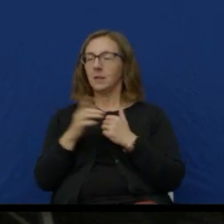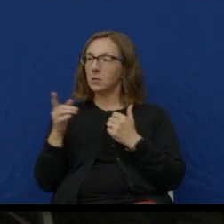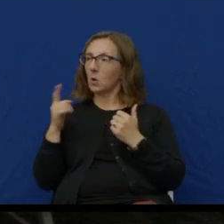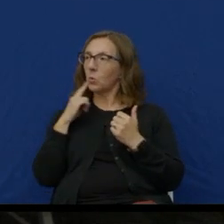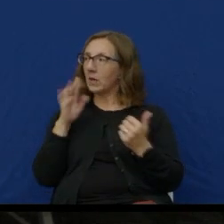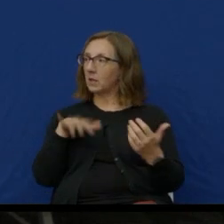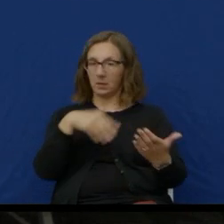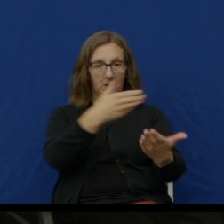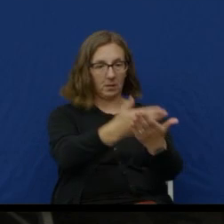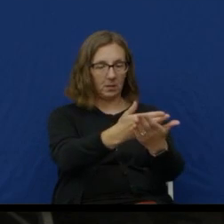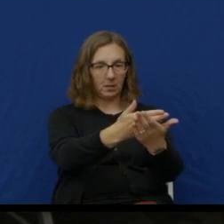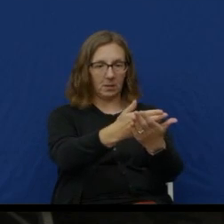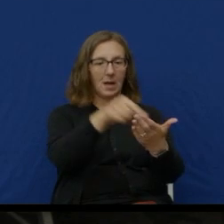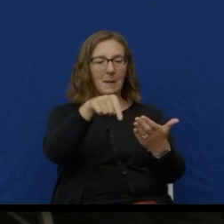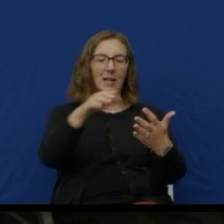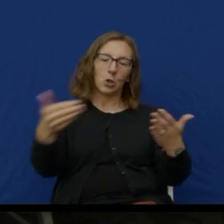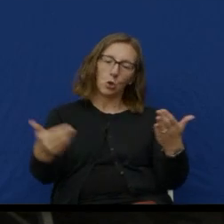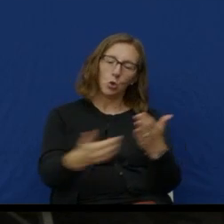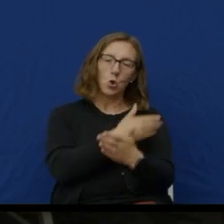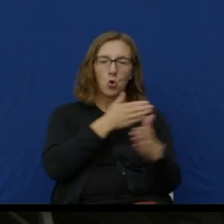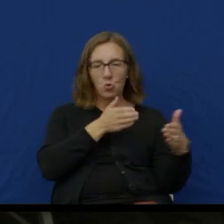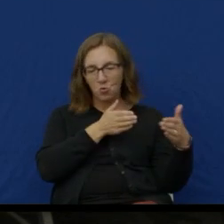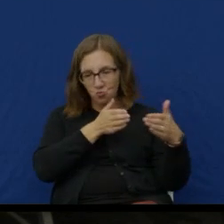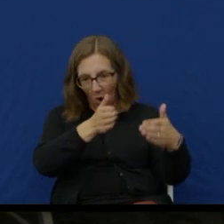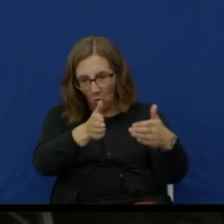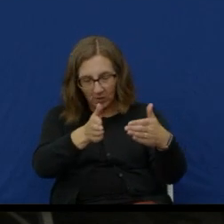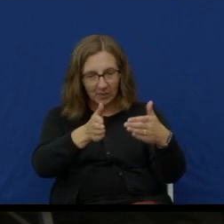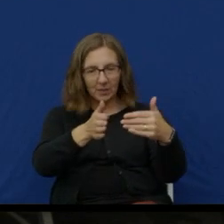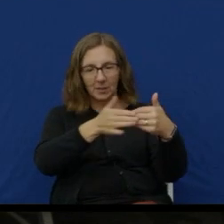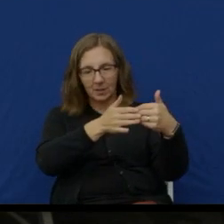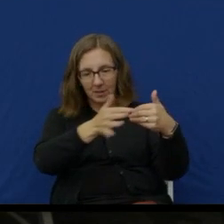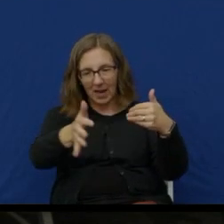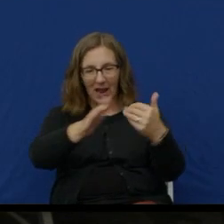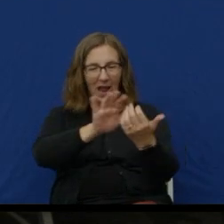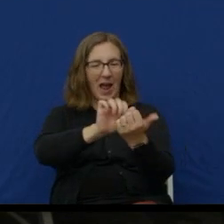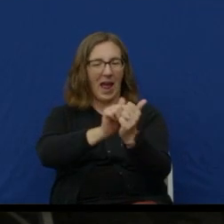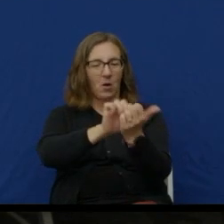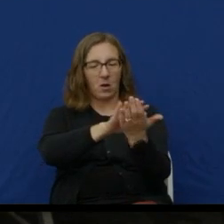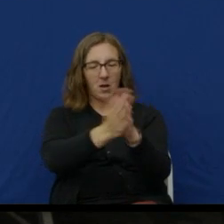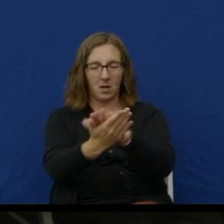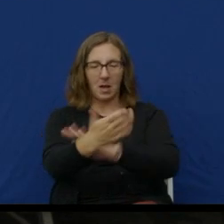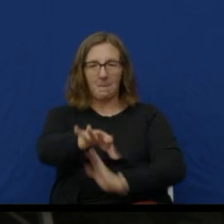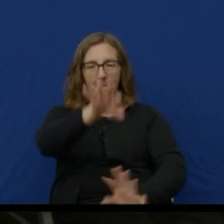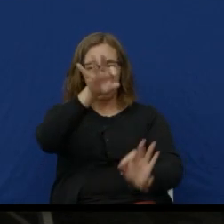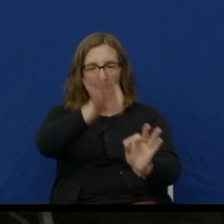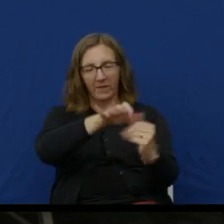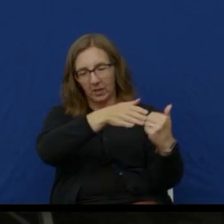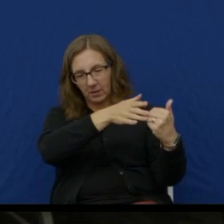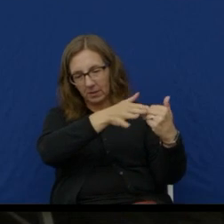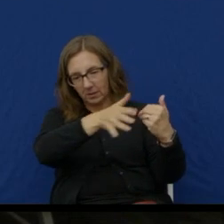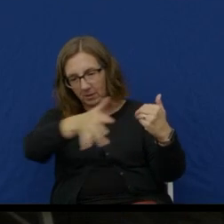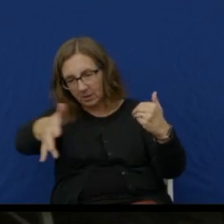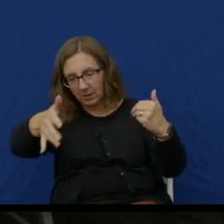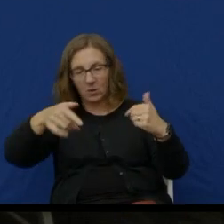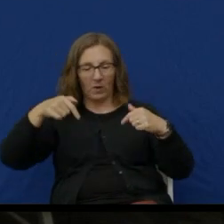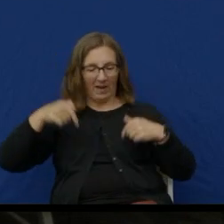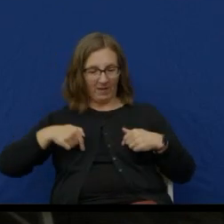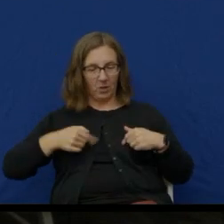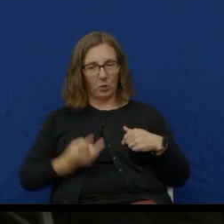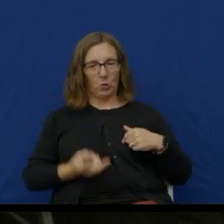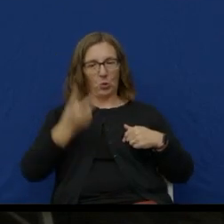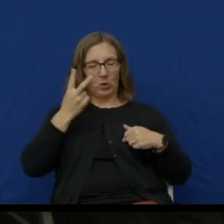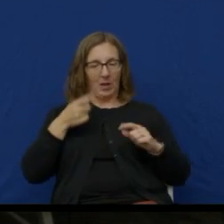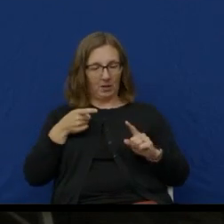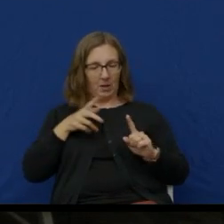road, but the road now starts anew. And that road is how do we perfect that system as we continue to move forward without